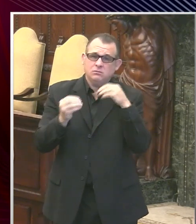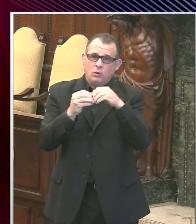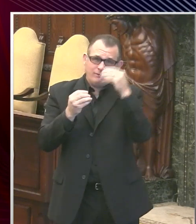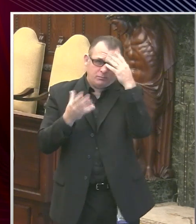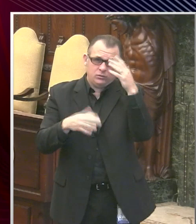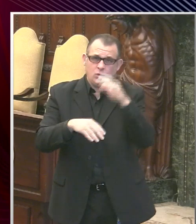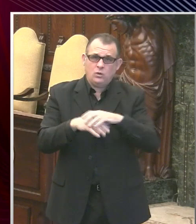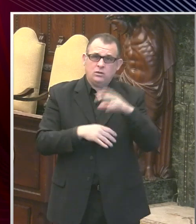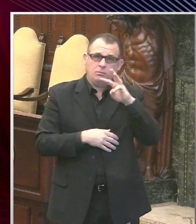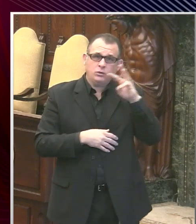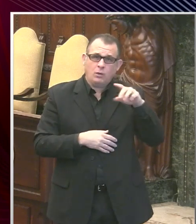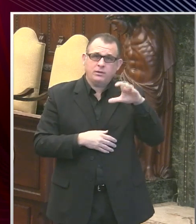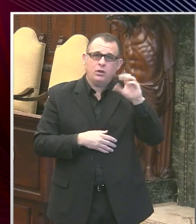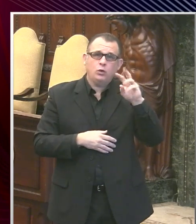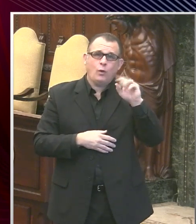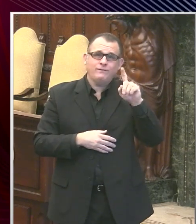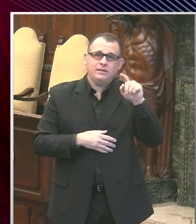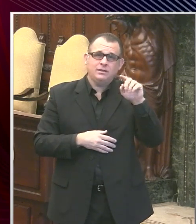www.phila.gov/COVID.